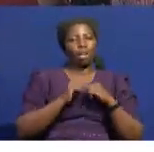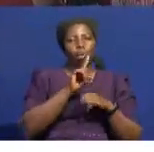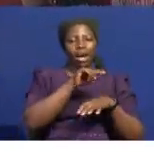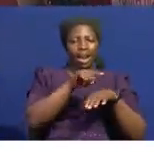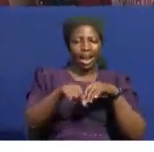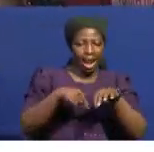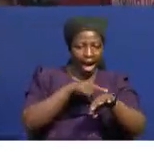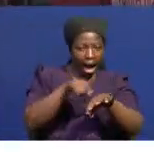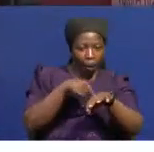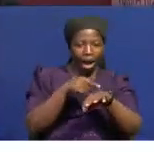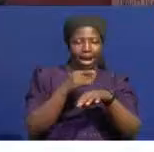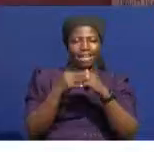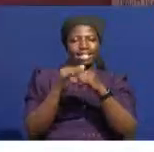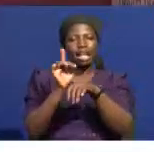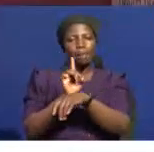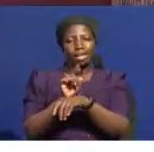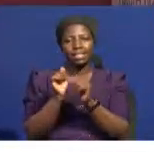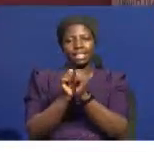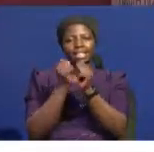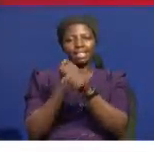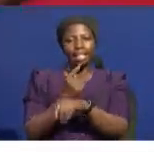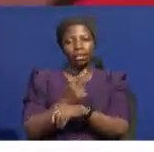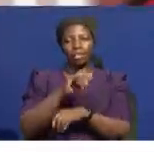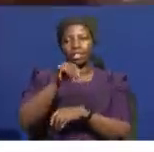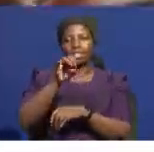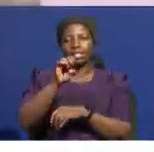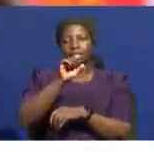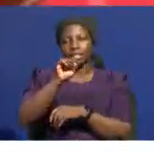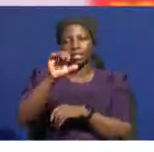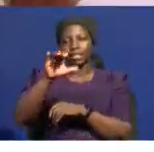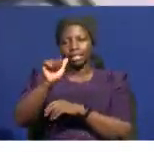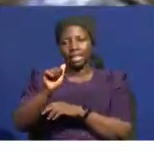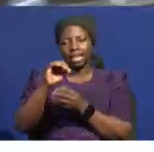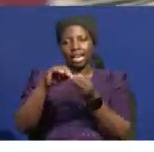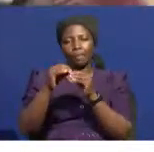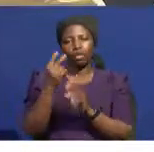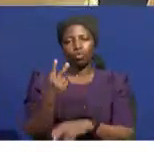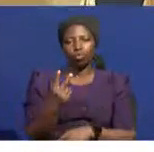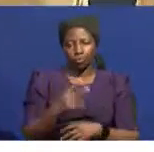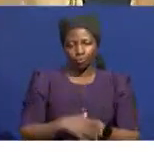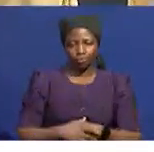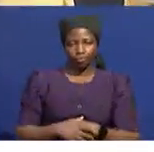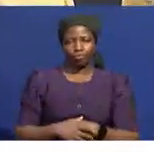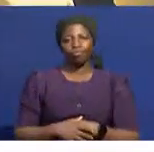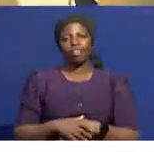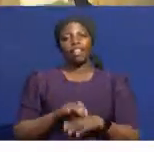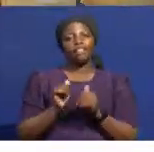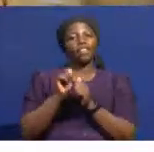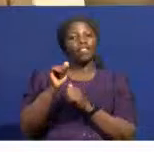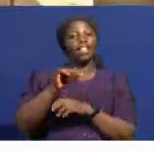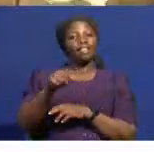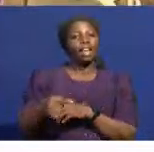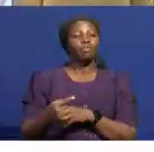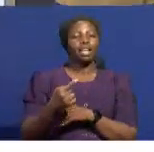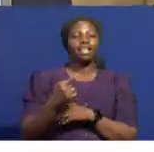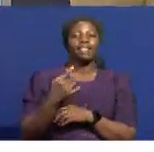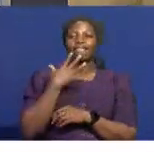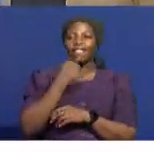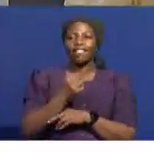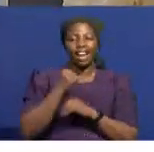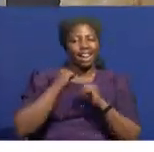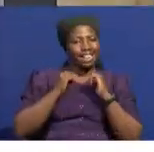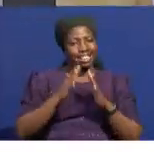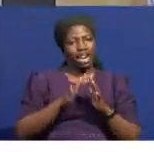and 10 seconds. Jessica Chelangat finished second in 1 hour, 8 minutes and 13 seconds. A record of 15,500 runners